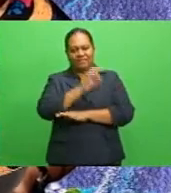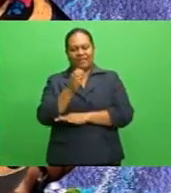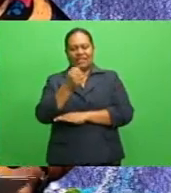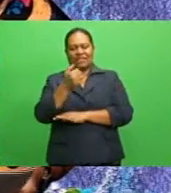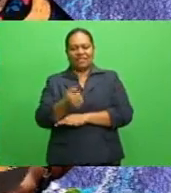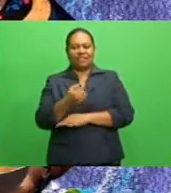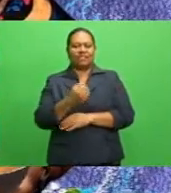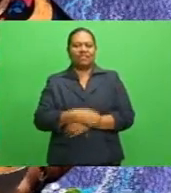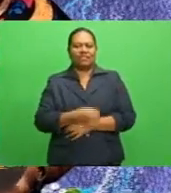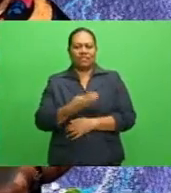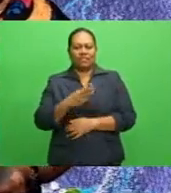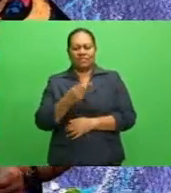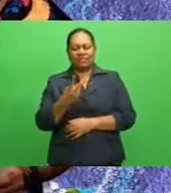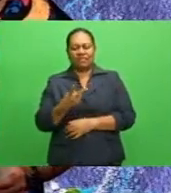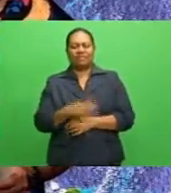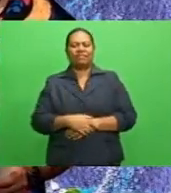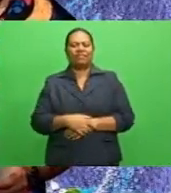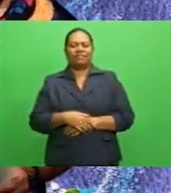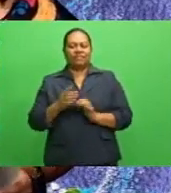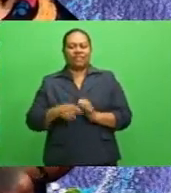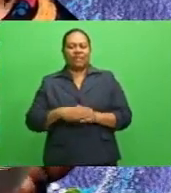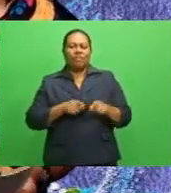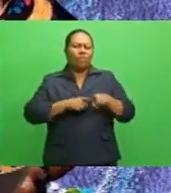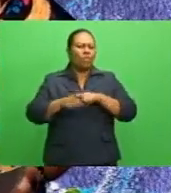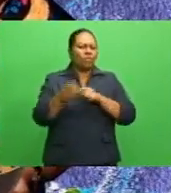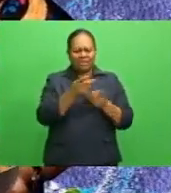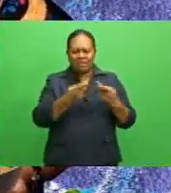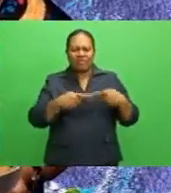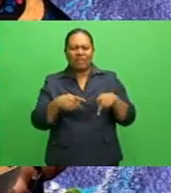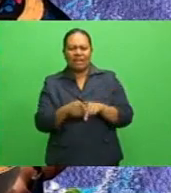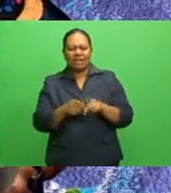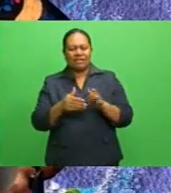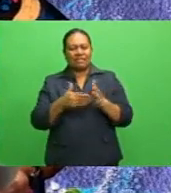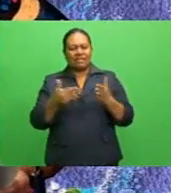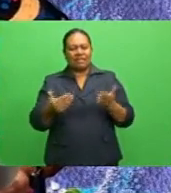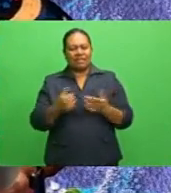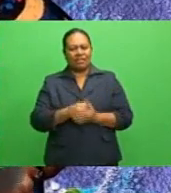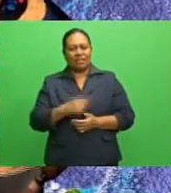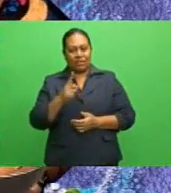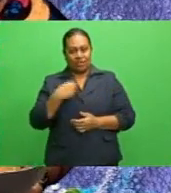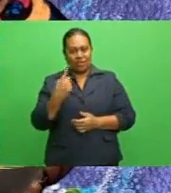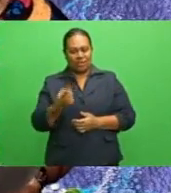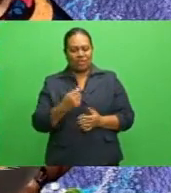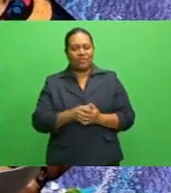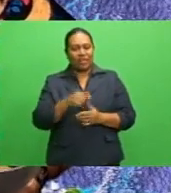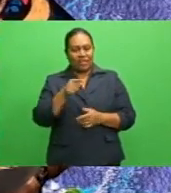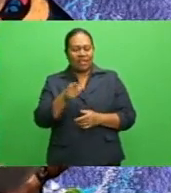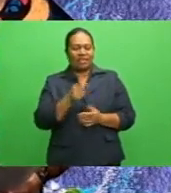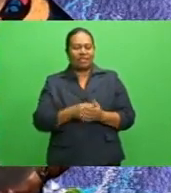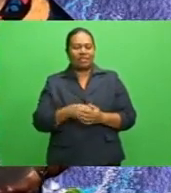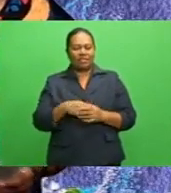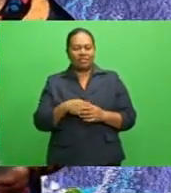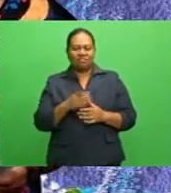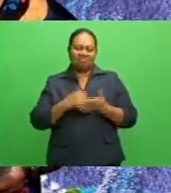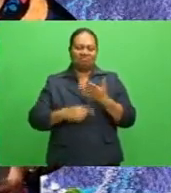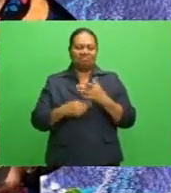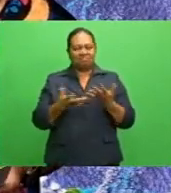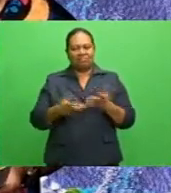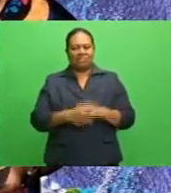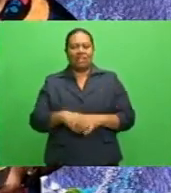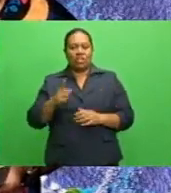6:28. For tomorrow, many places are set for quite grey, but that will burn away.